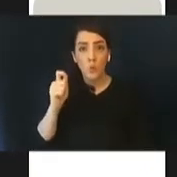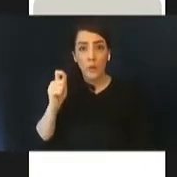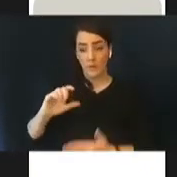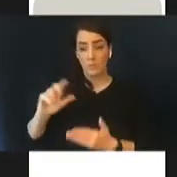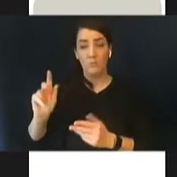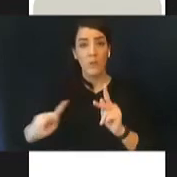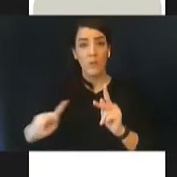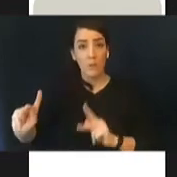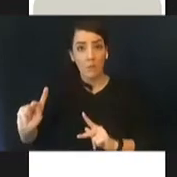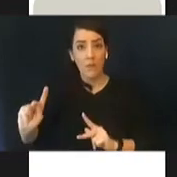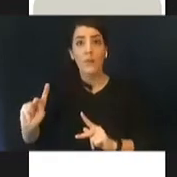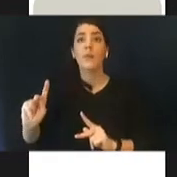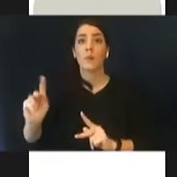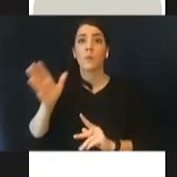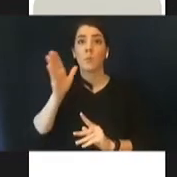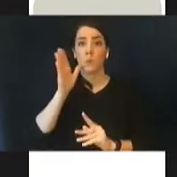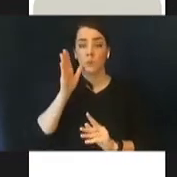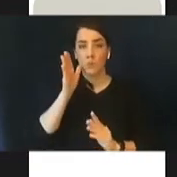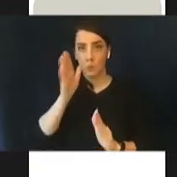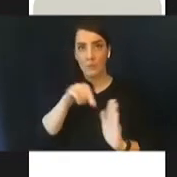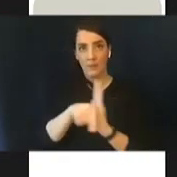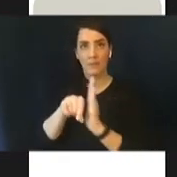executed by the Soviet regime.